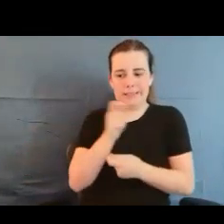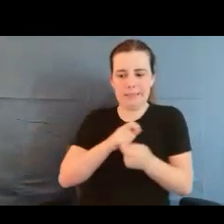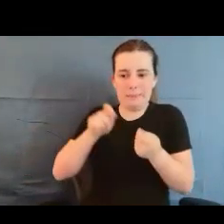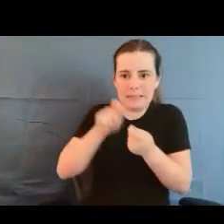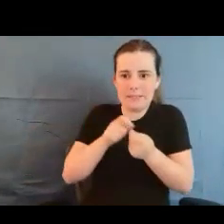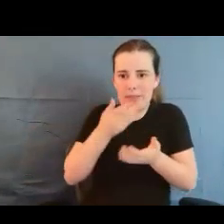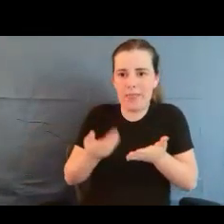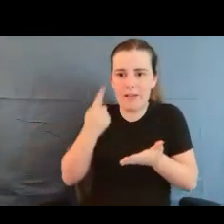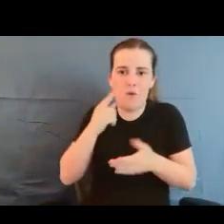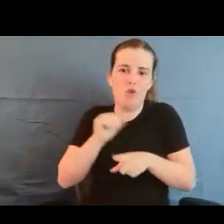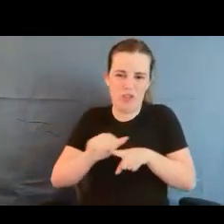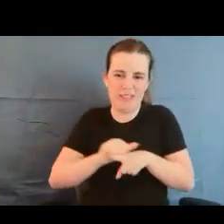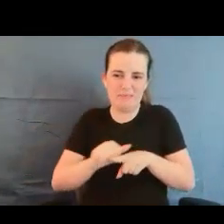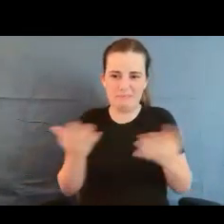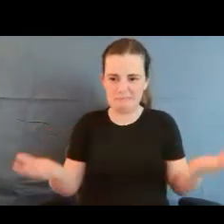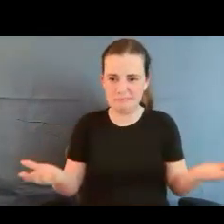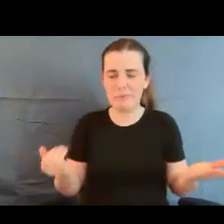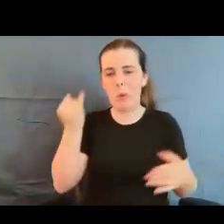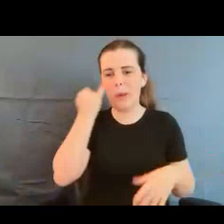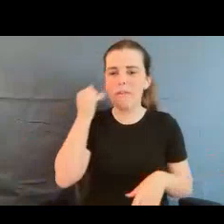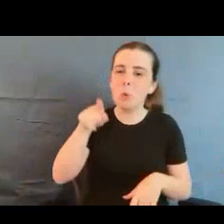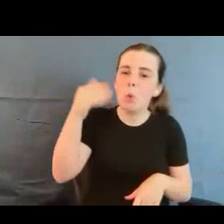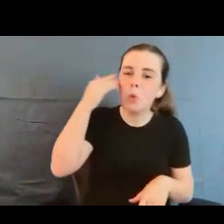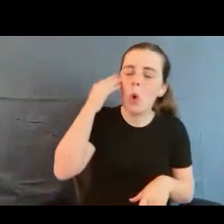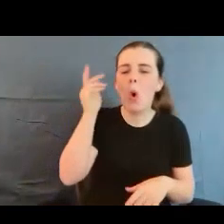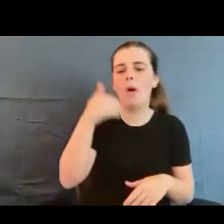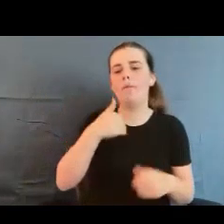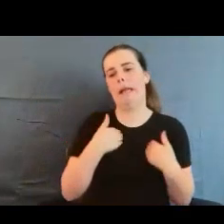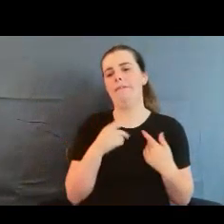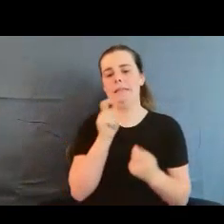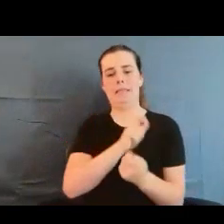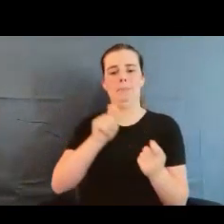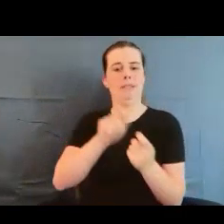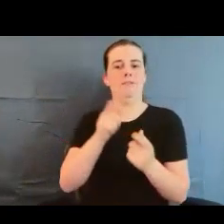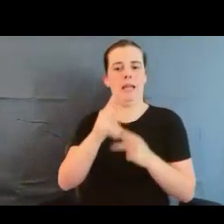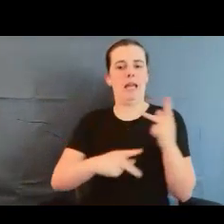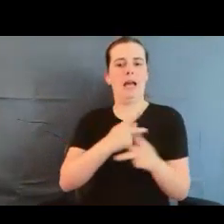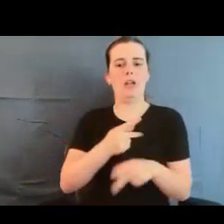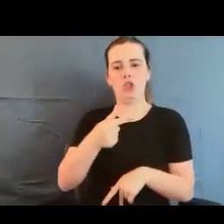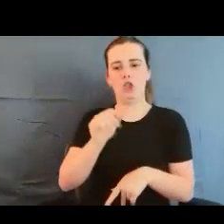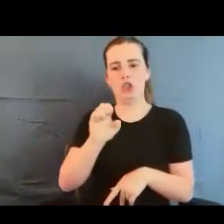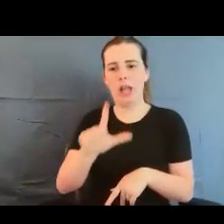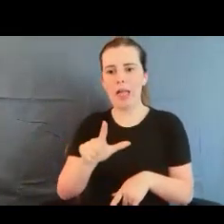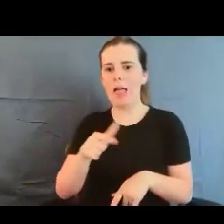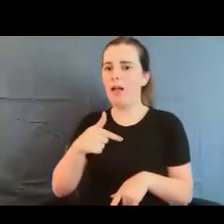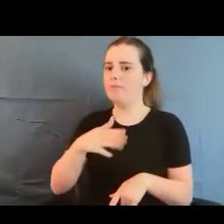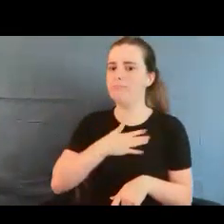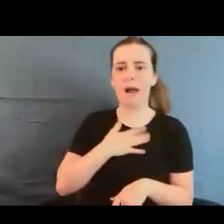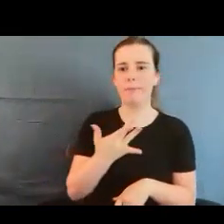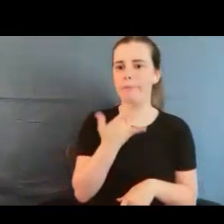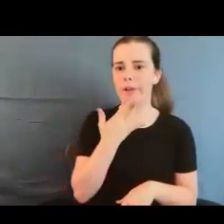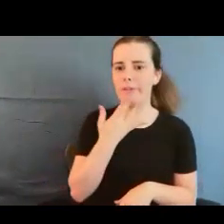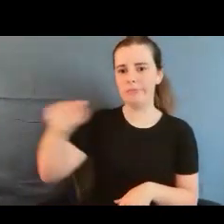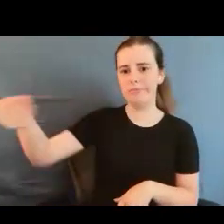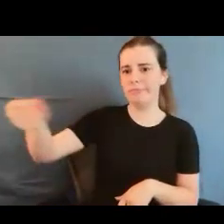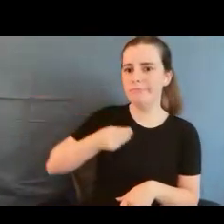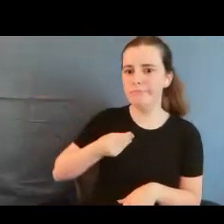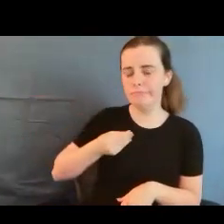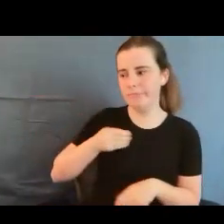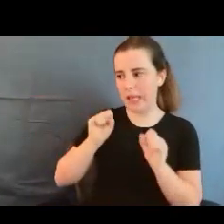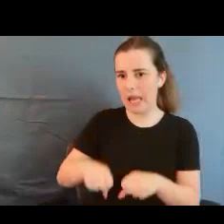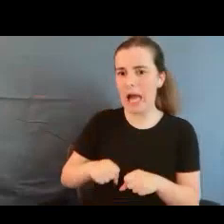that you like, a certain kind of gel instead of knack products, then your crew can bring that for you or extra goodies. So your only consideration there is